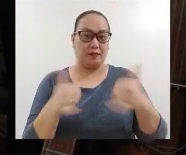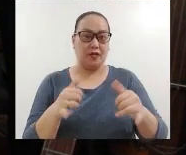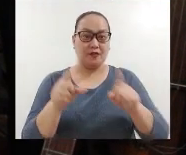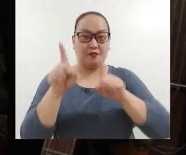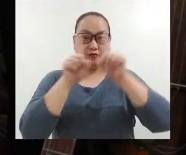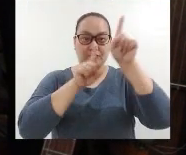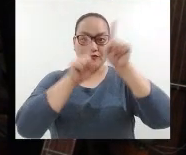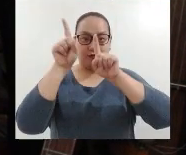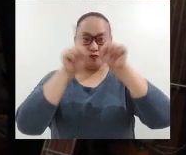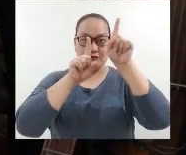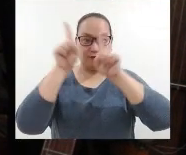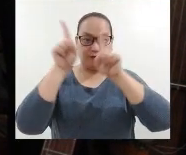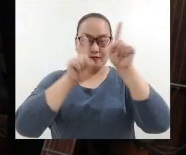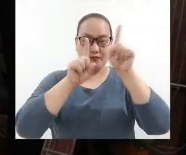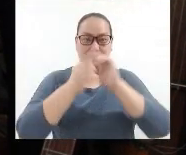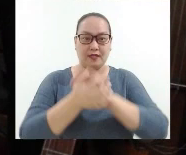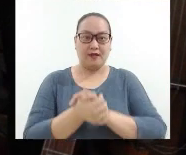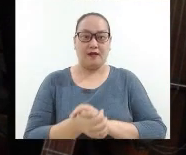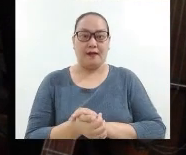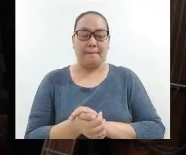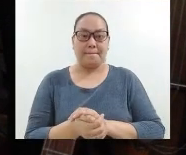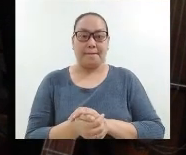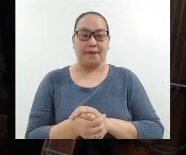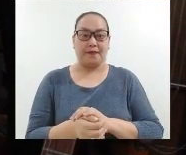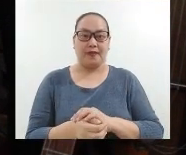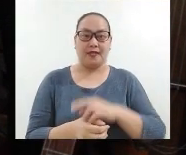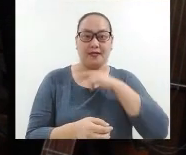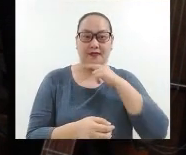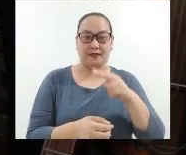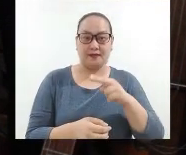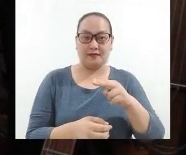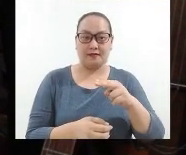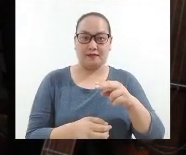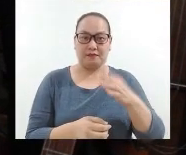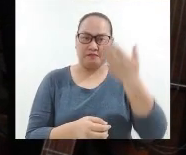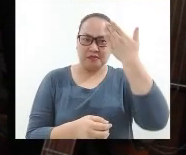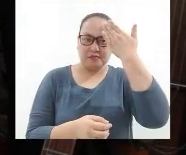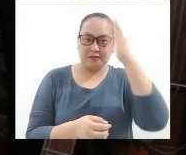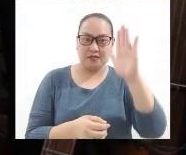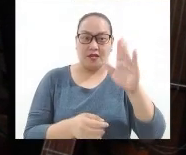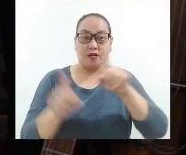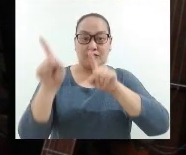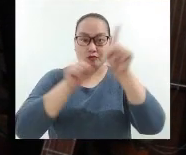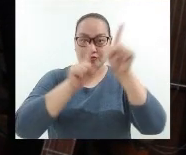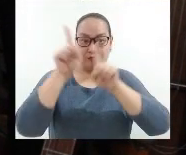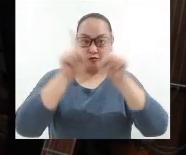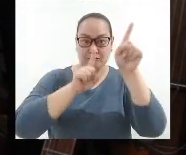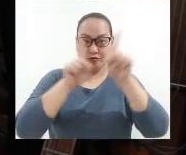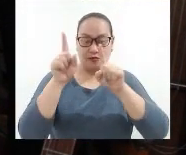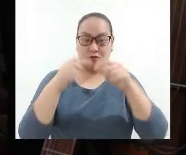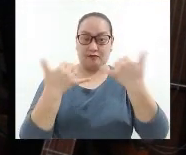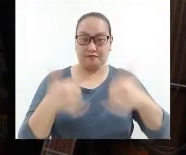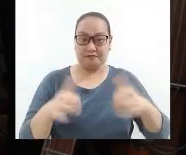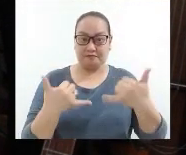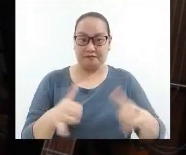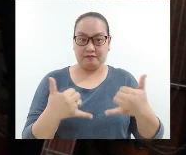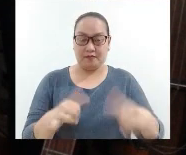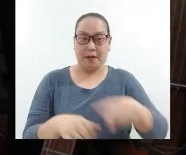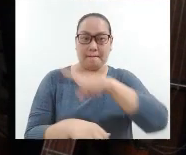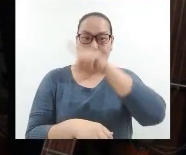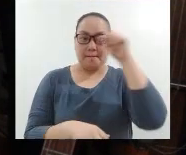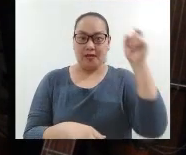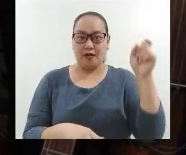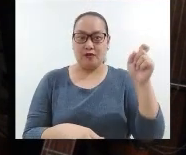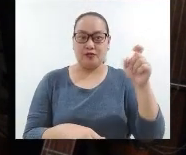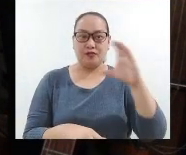na gamit yung chords, hindi natin ito malalaman na Twinkle Twinkle ang tinutugtog. Dahil mga